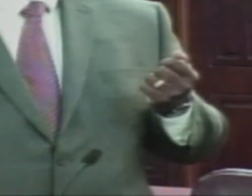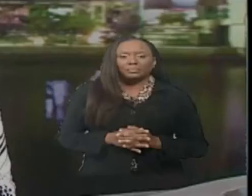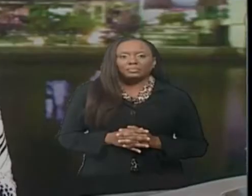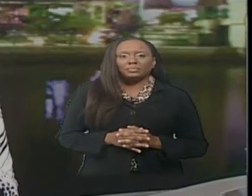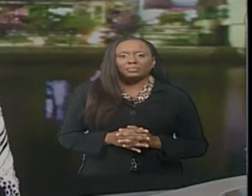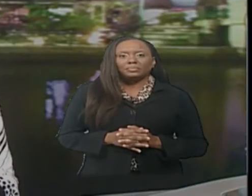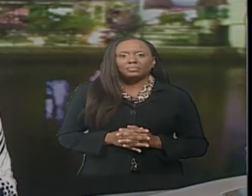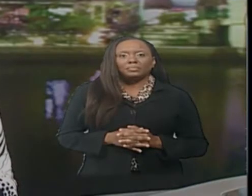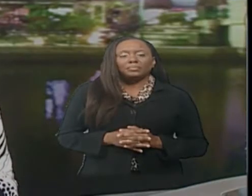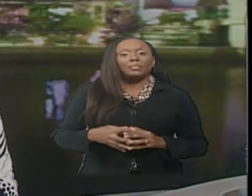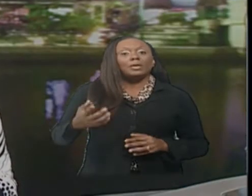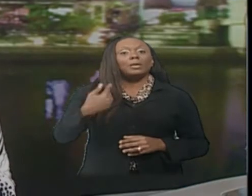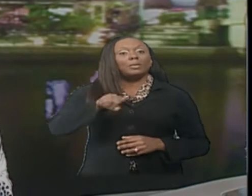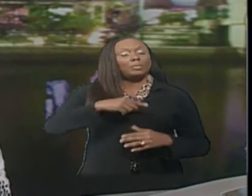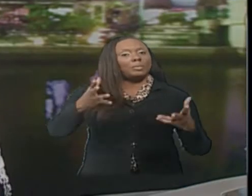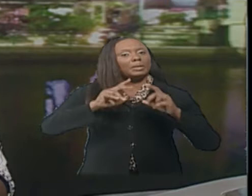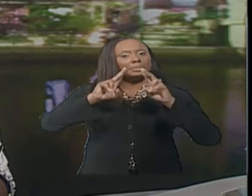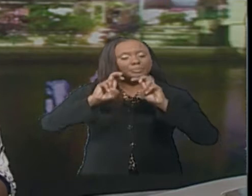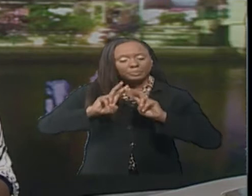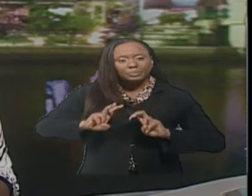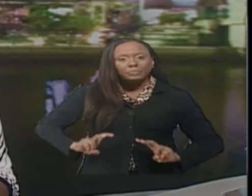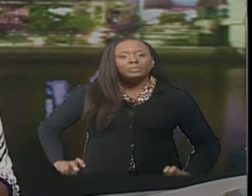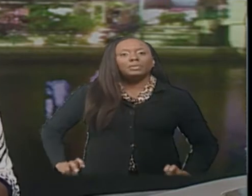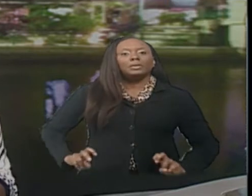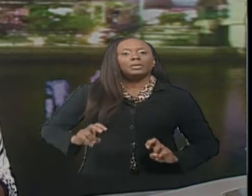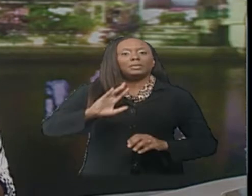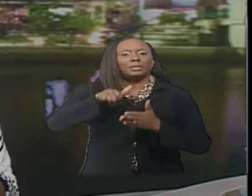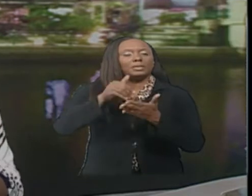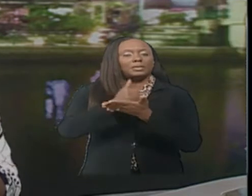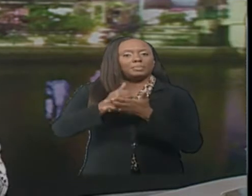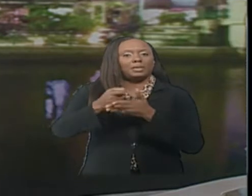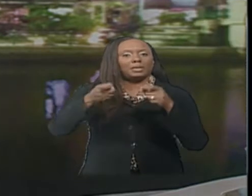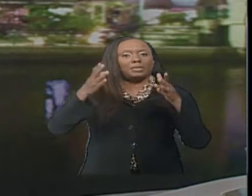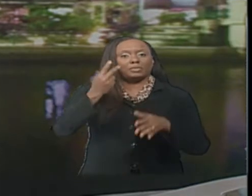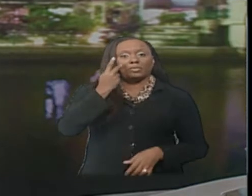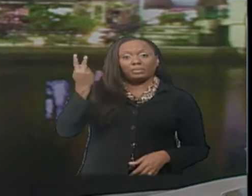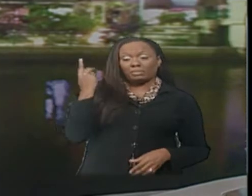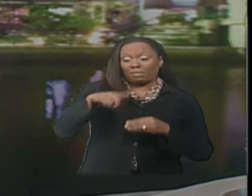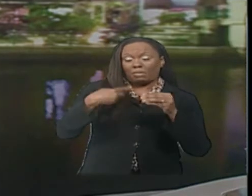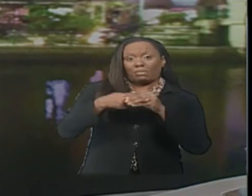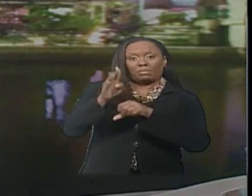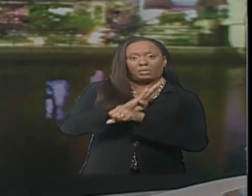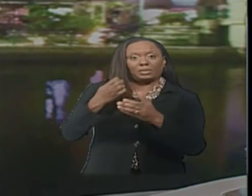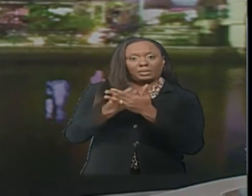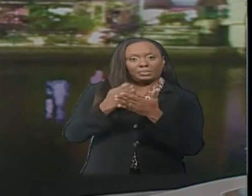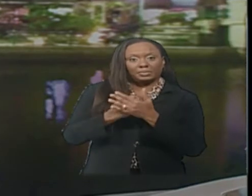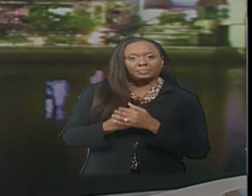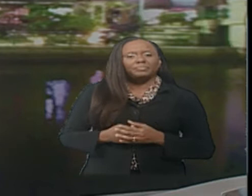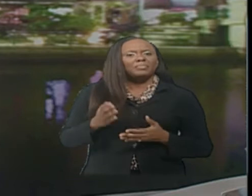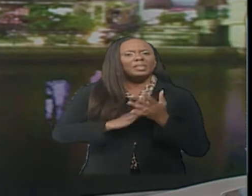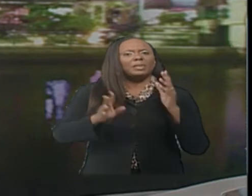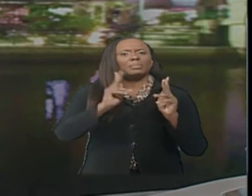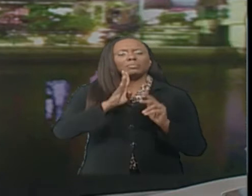code. We'll continue dissecting the central bank governor's review of the Barbados economy tonight. And while there has been some talk